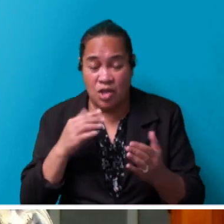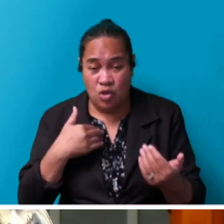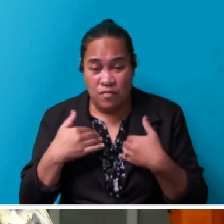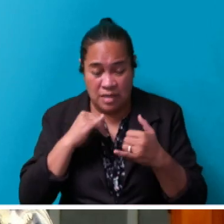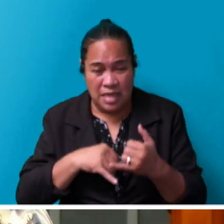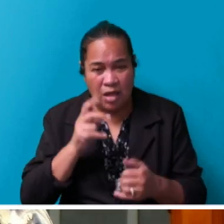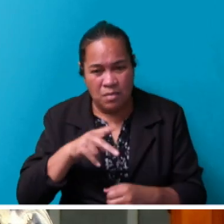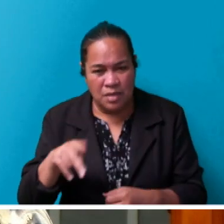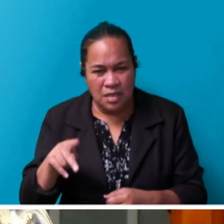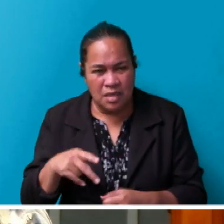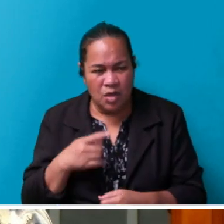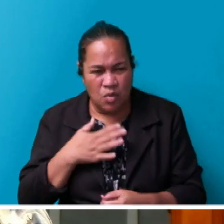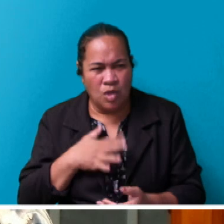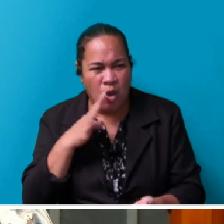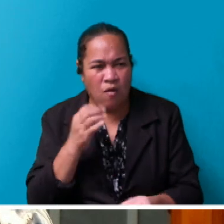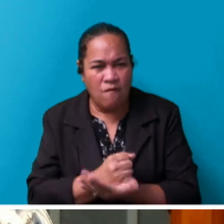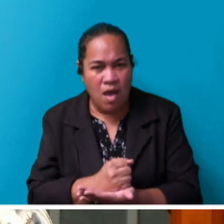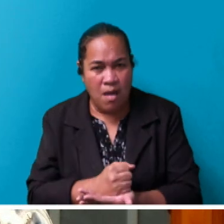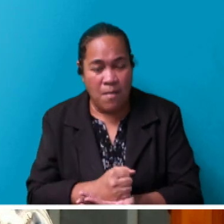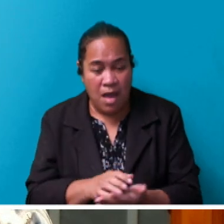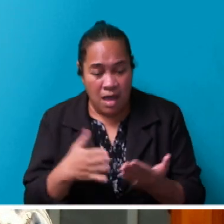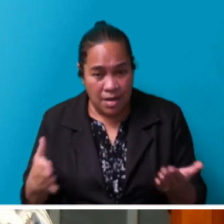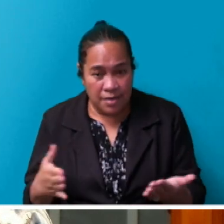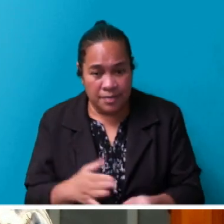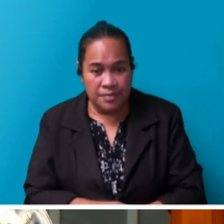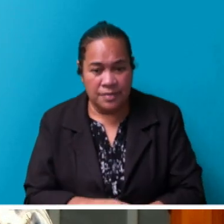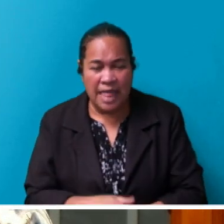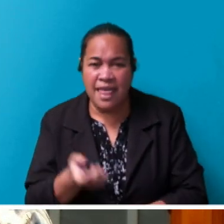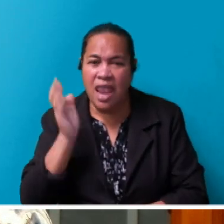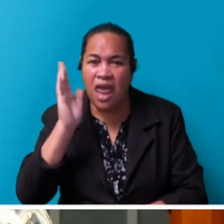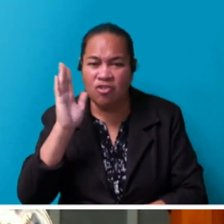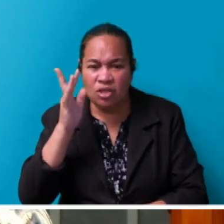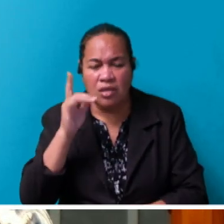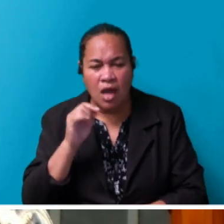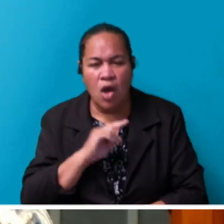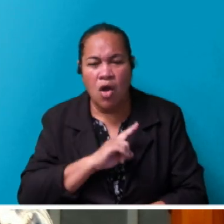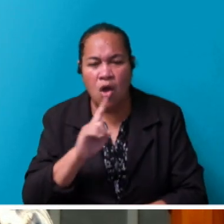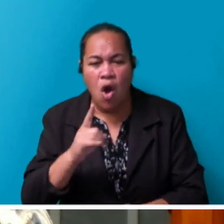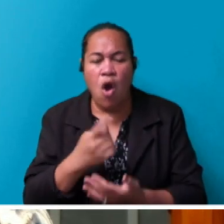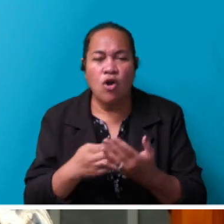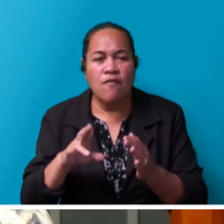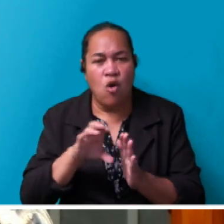that we used to confirm that the lecturers are assigned only for courses.